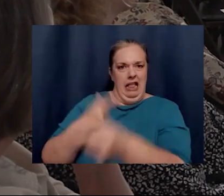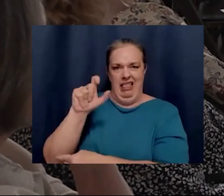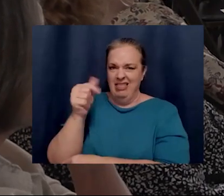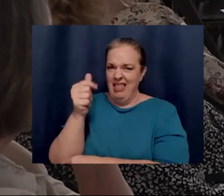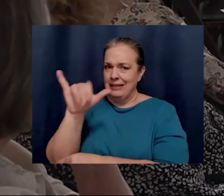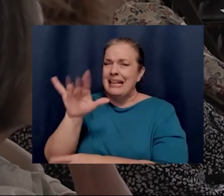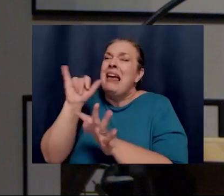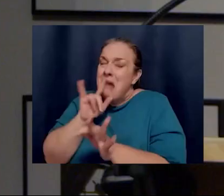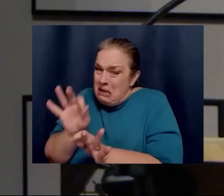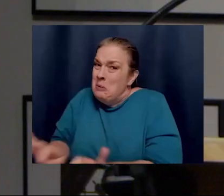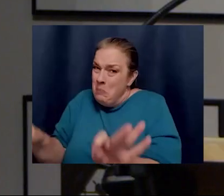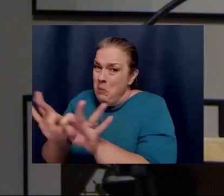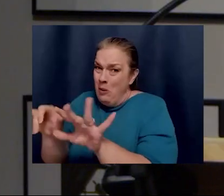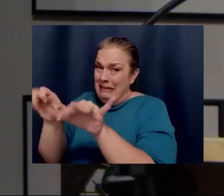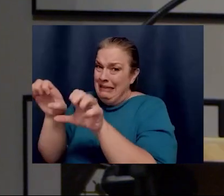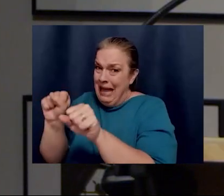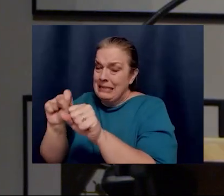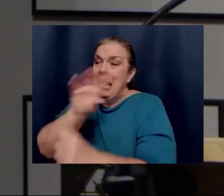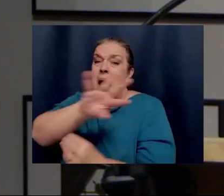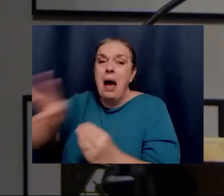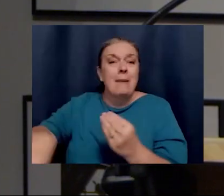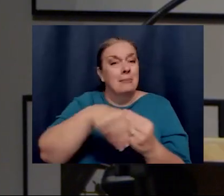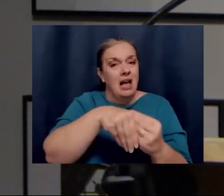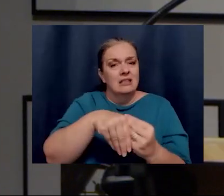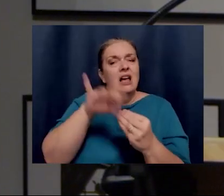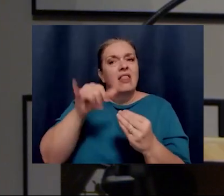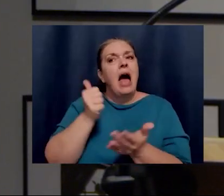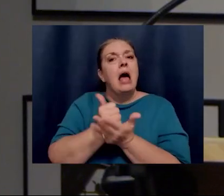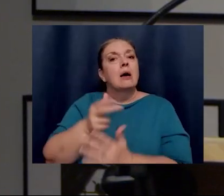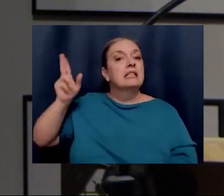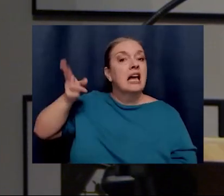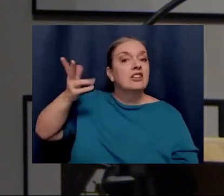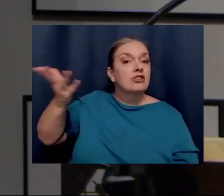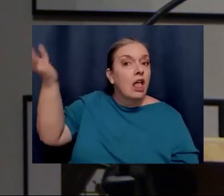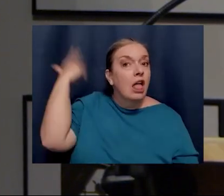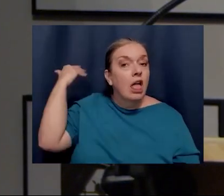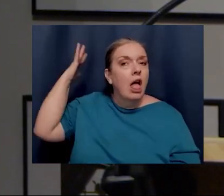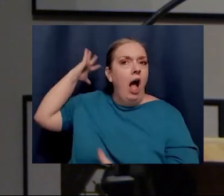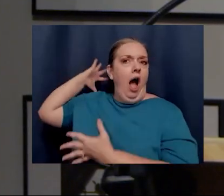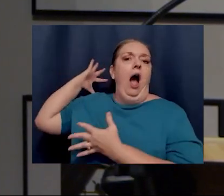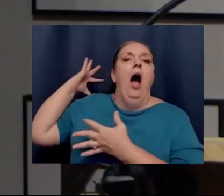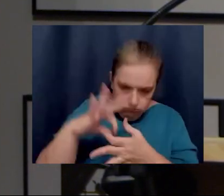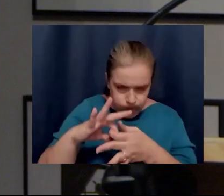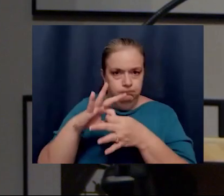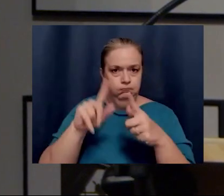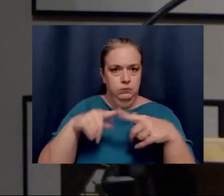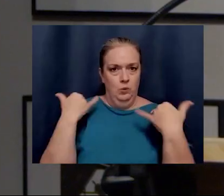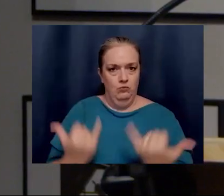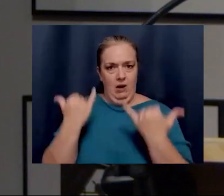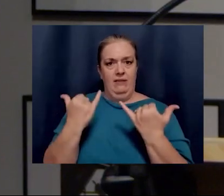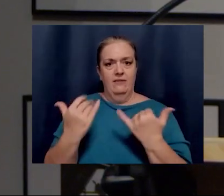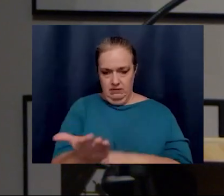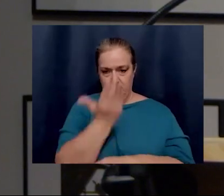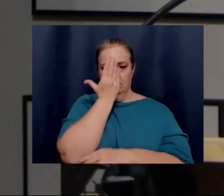important. They are places that can bridge history to contemporary relevance through programming and